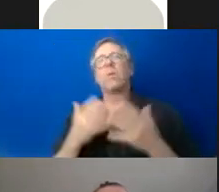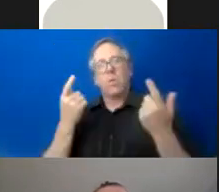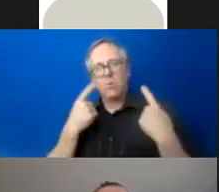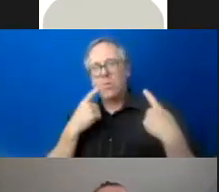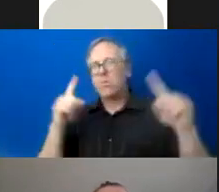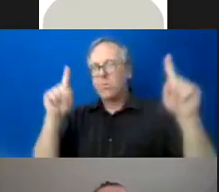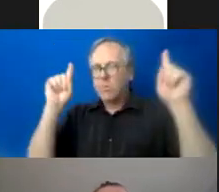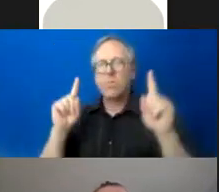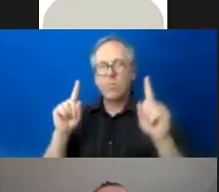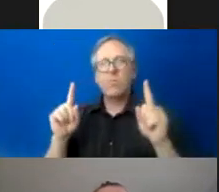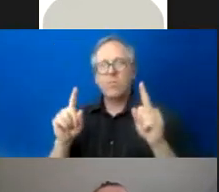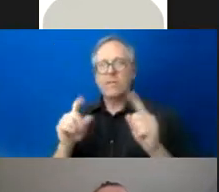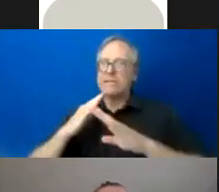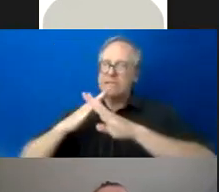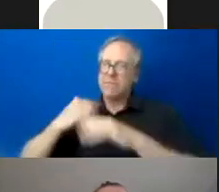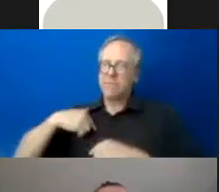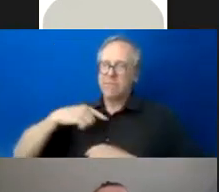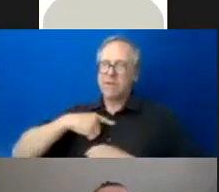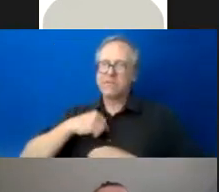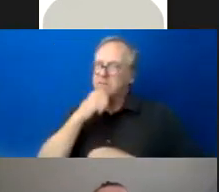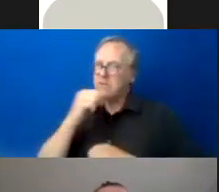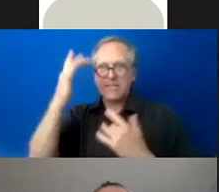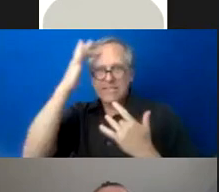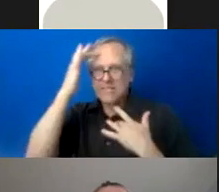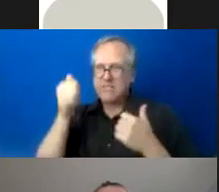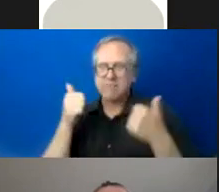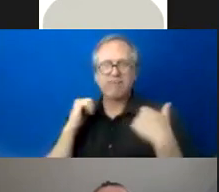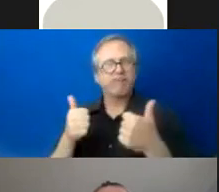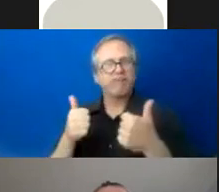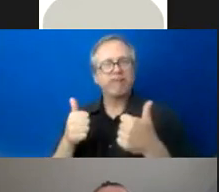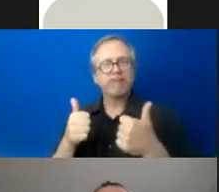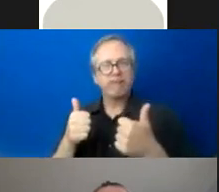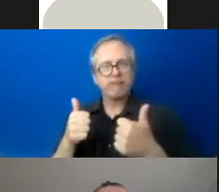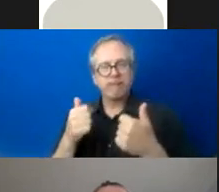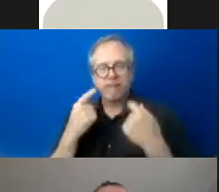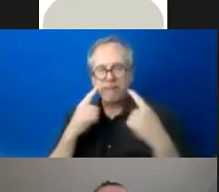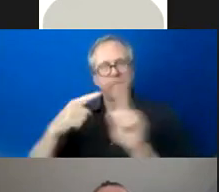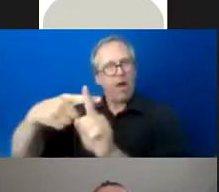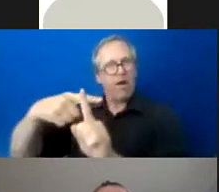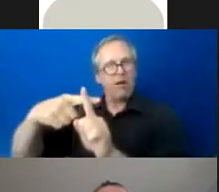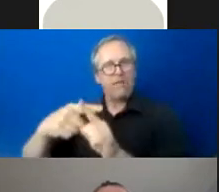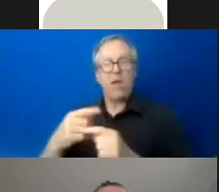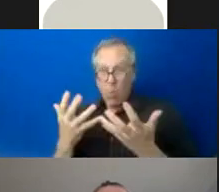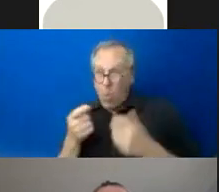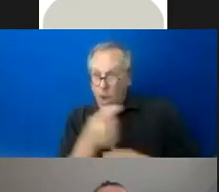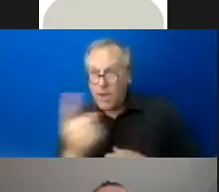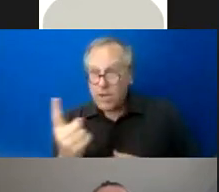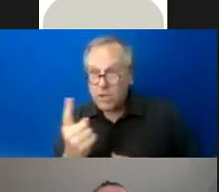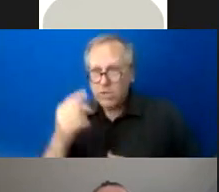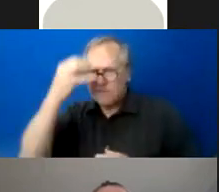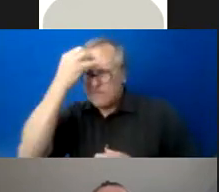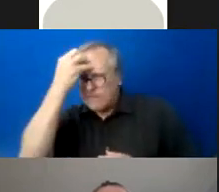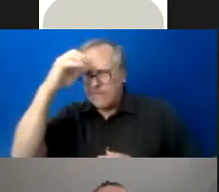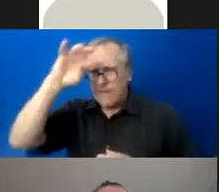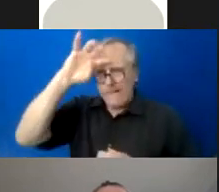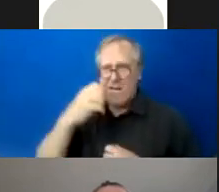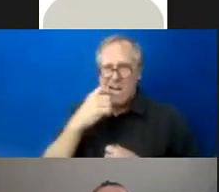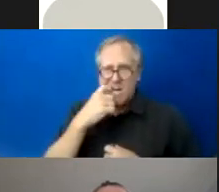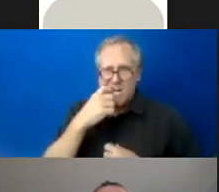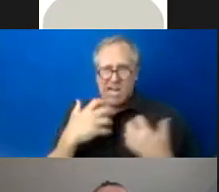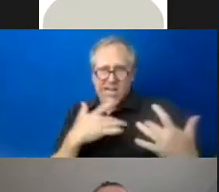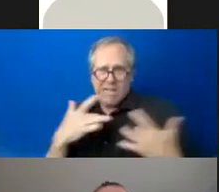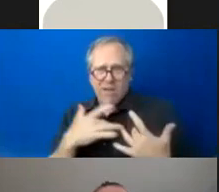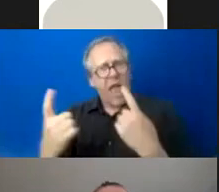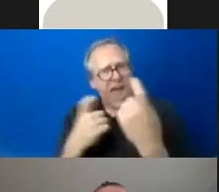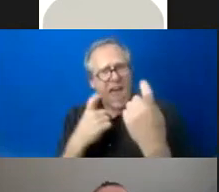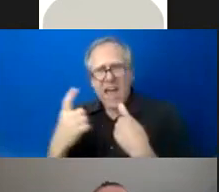do, which is to keep us from getting sick. And we really want you to ask questions. If you have questions about the vaccine,